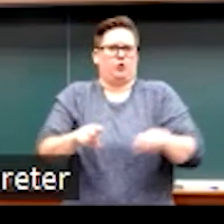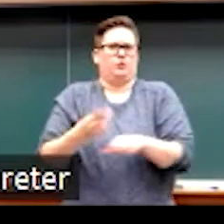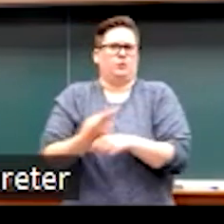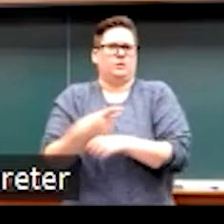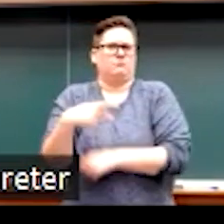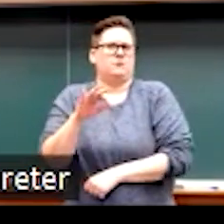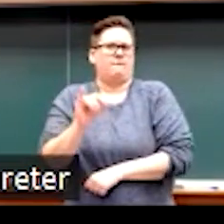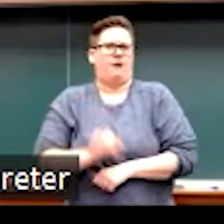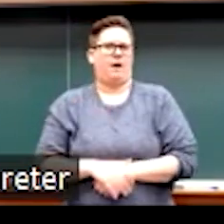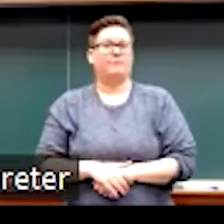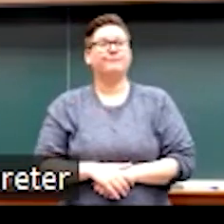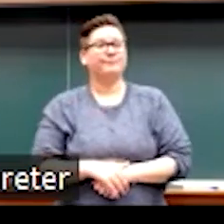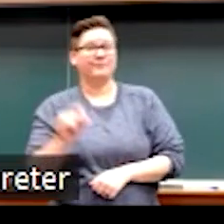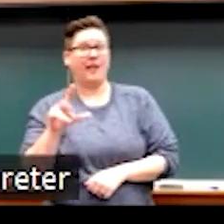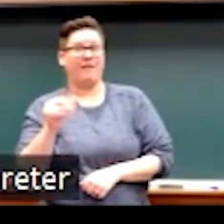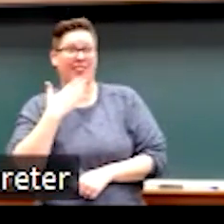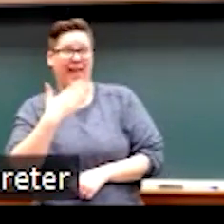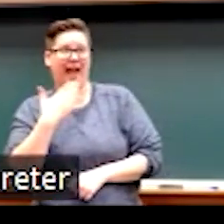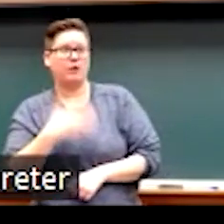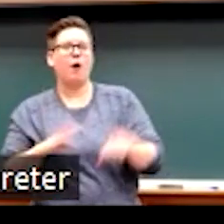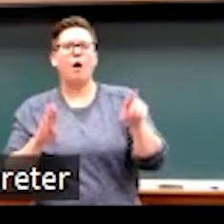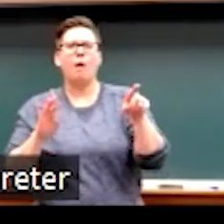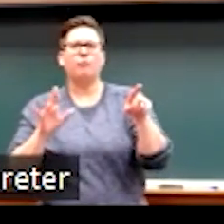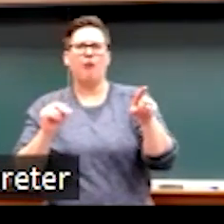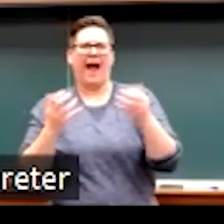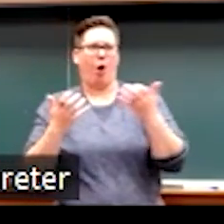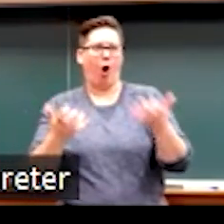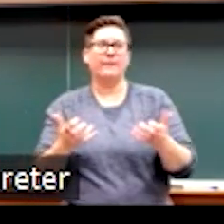Yeah. Great, thank you. Brian.